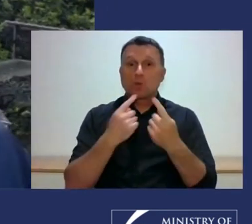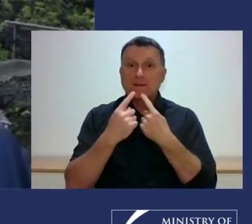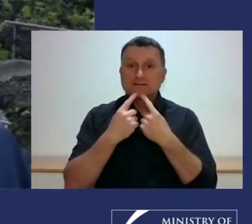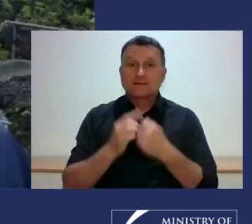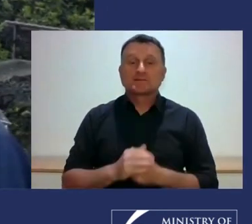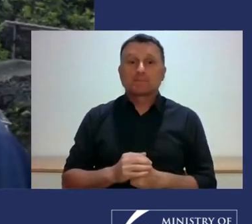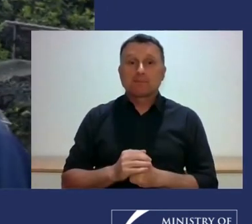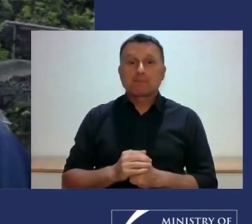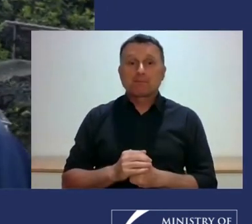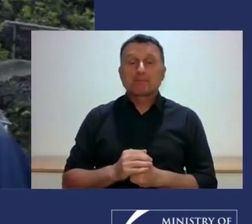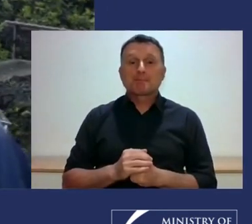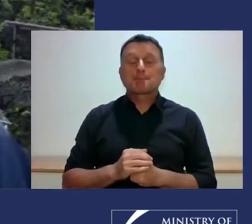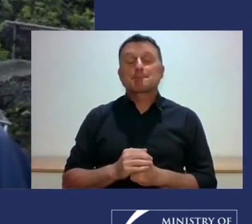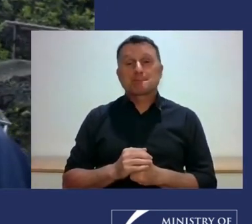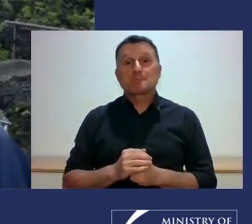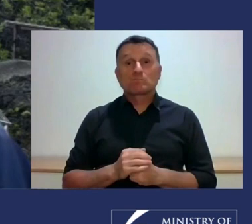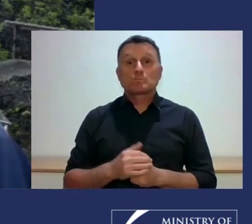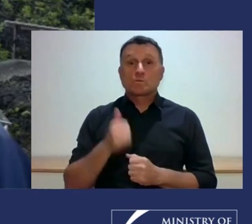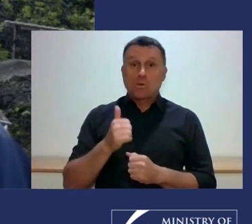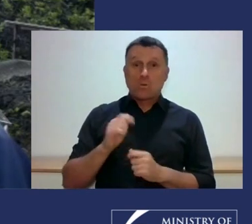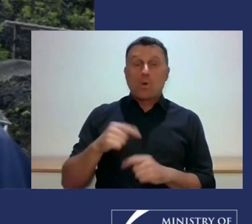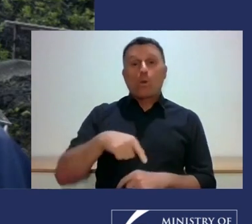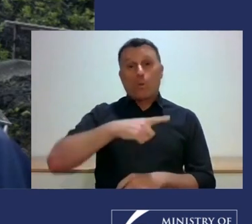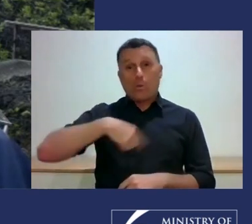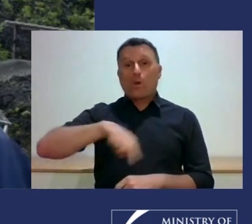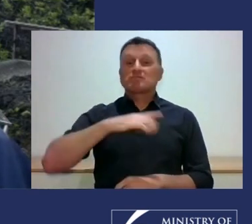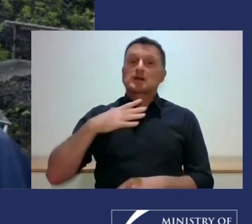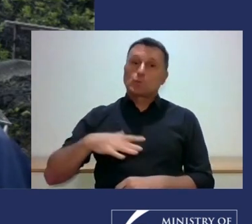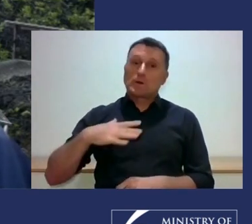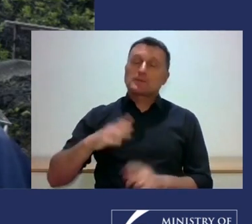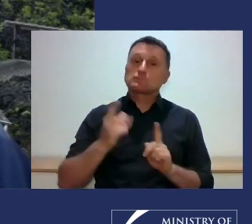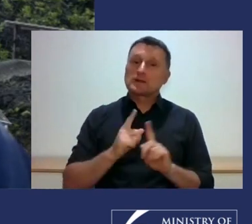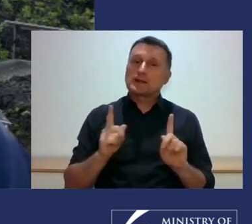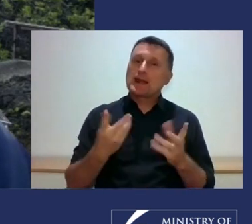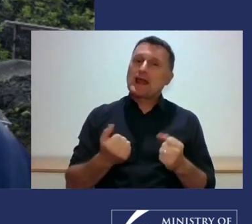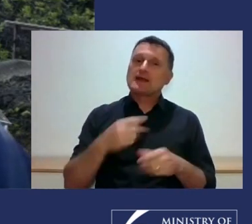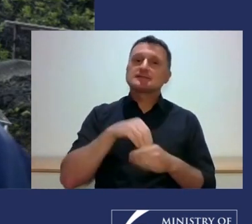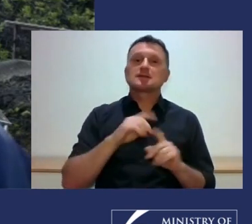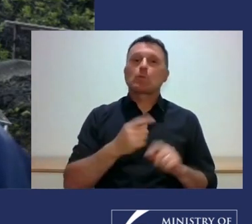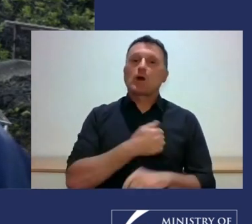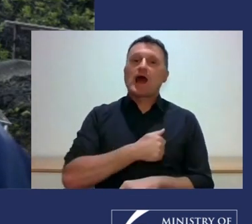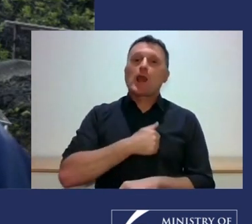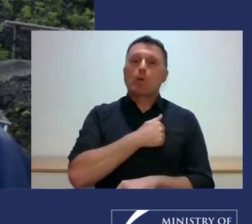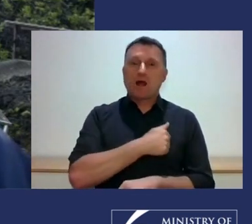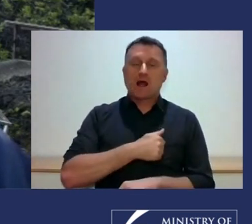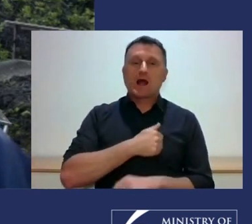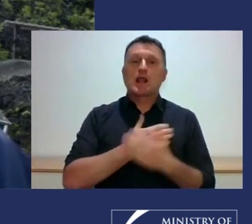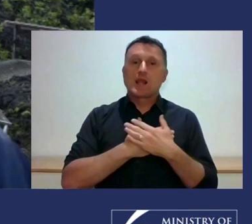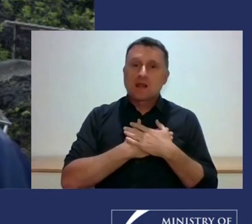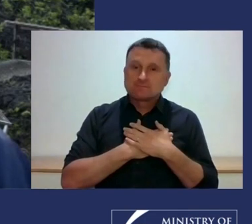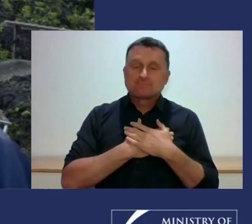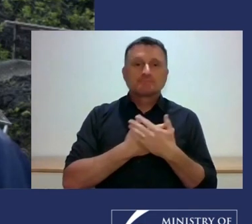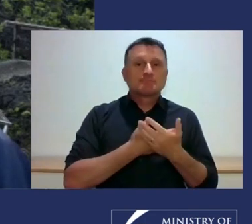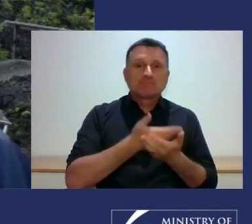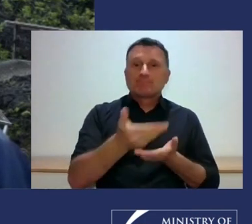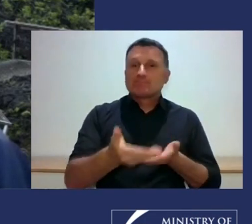You know, us women, we are very much aroha. You know, we love people. We love our families. We